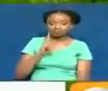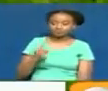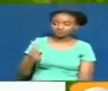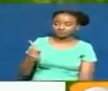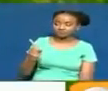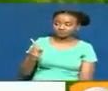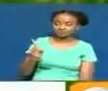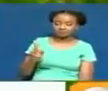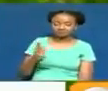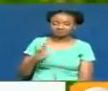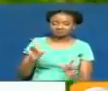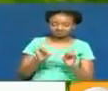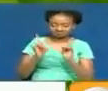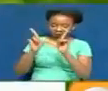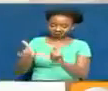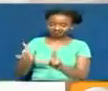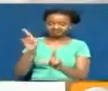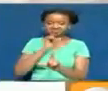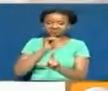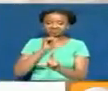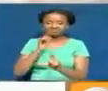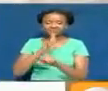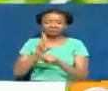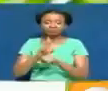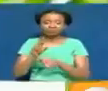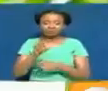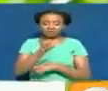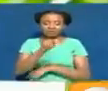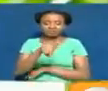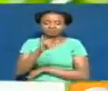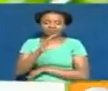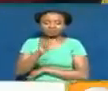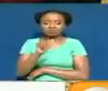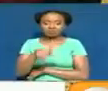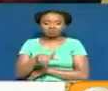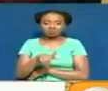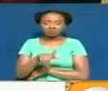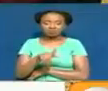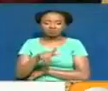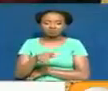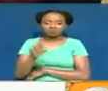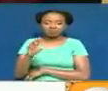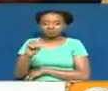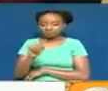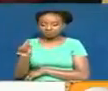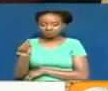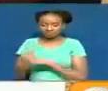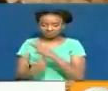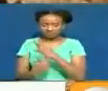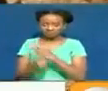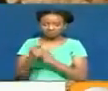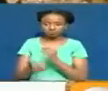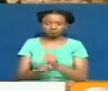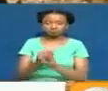who is now a certified seed potato farmer, is using apical root cutting technology to produce quality potato